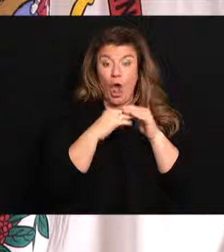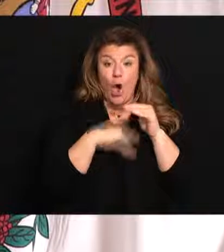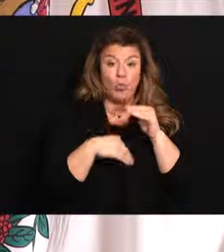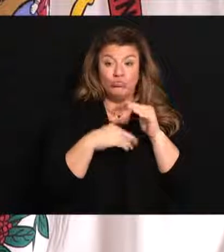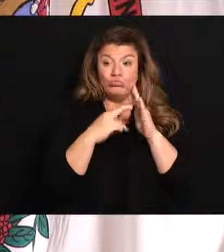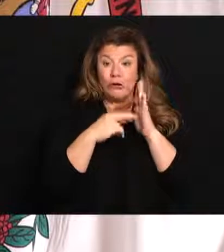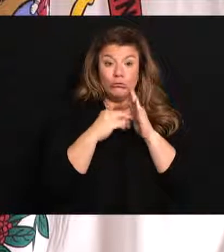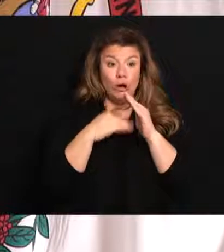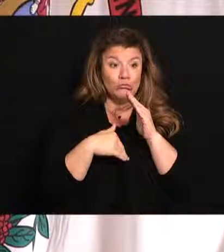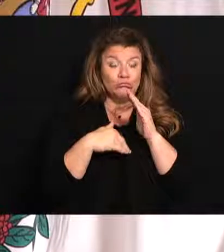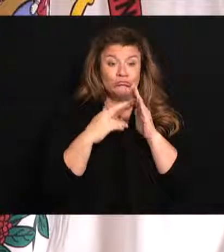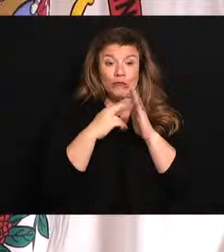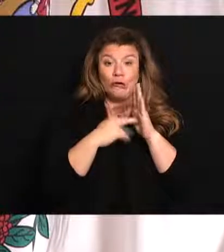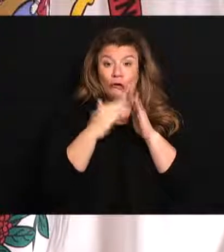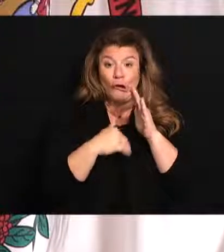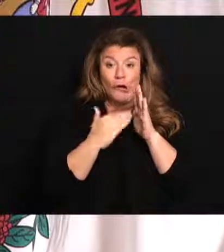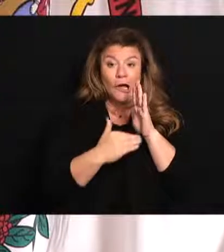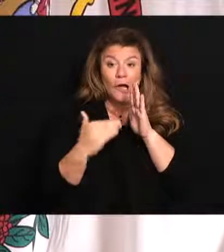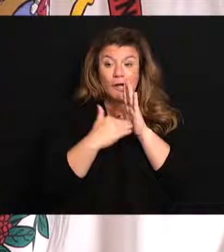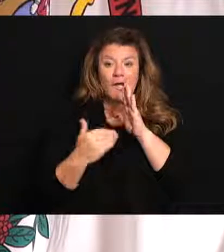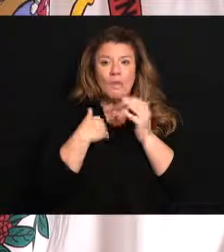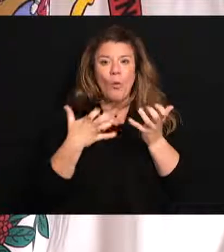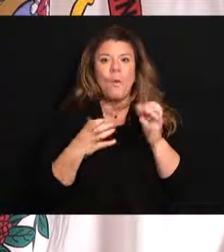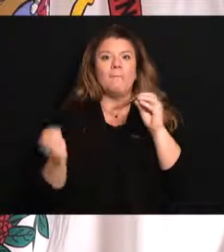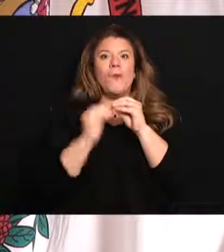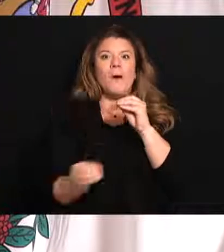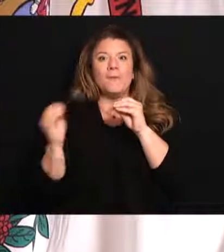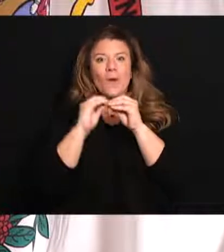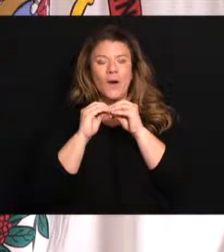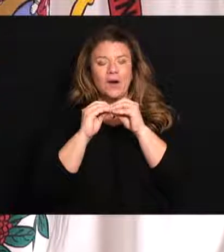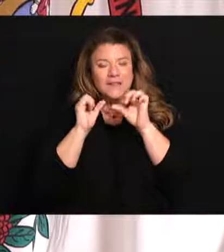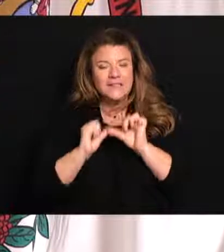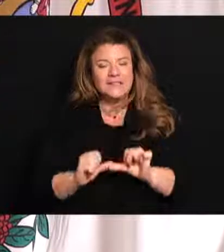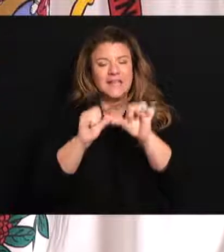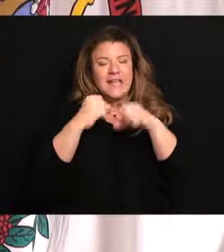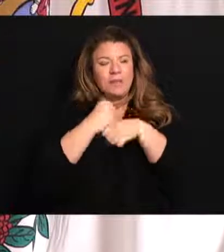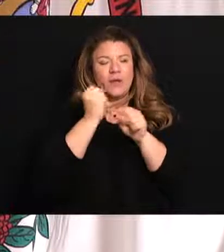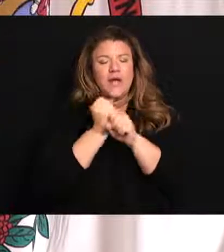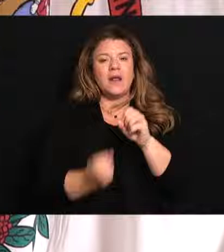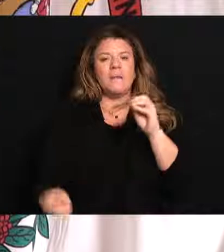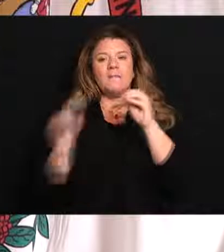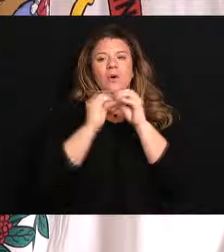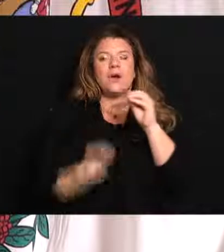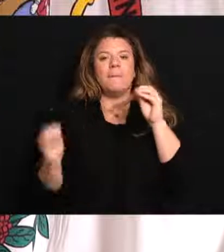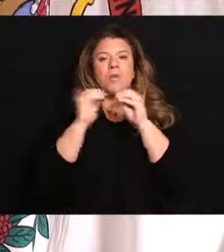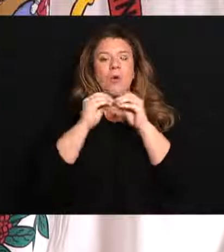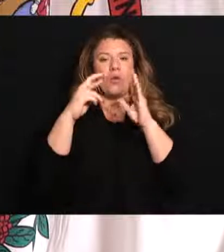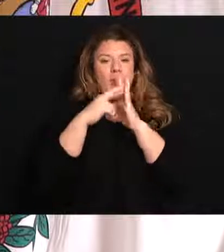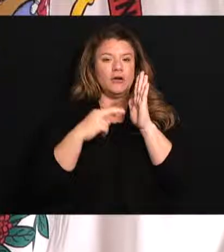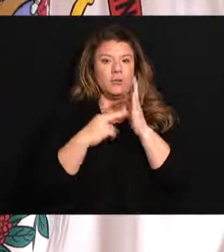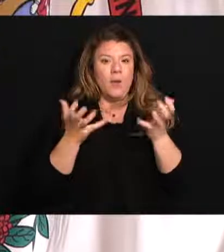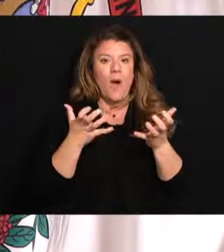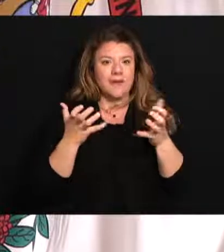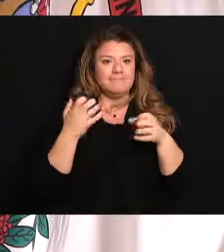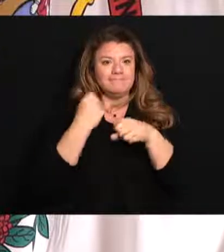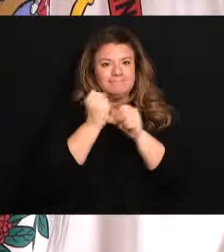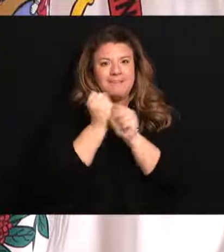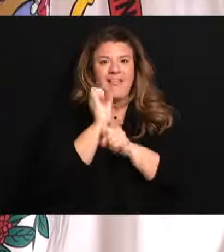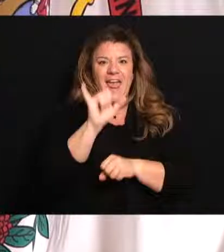after record. So let's just keep pushing that down, keep creating more and more records. That's great stuff.